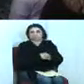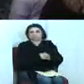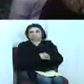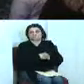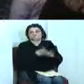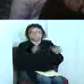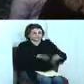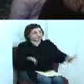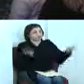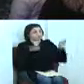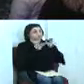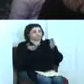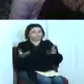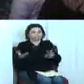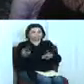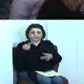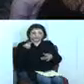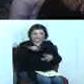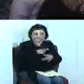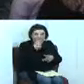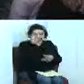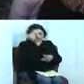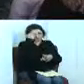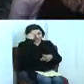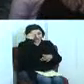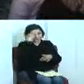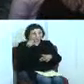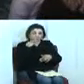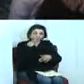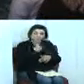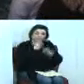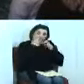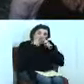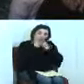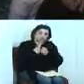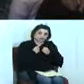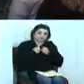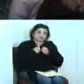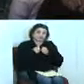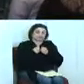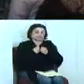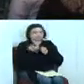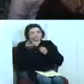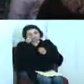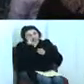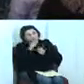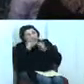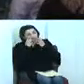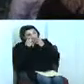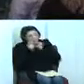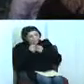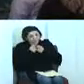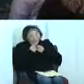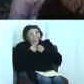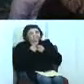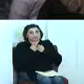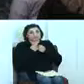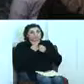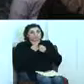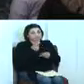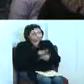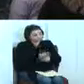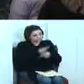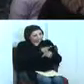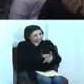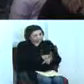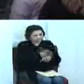the important thing is that you know that you care and that God cares and that you stand together here